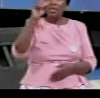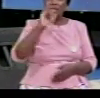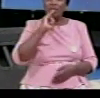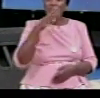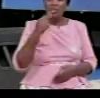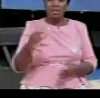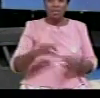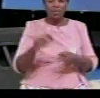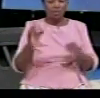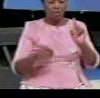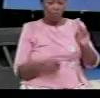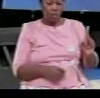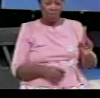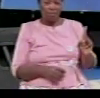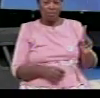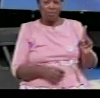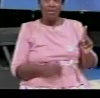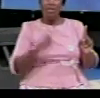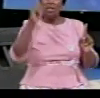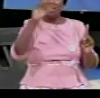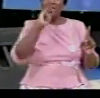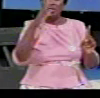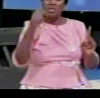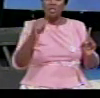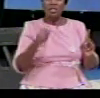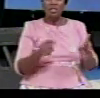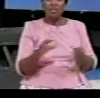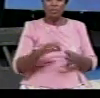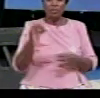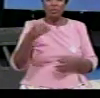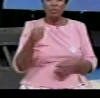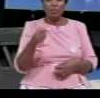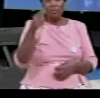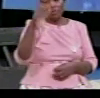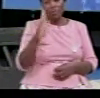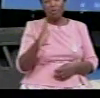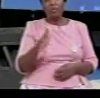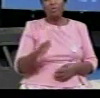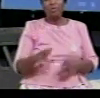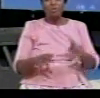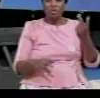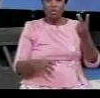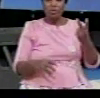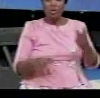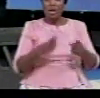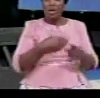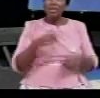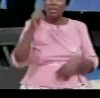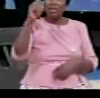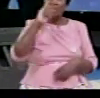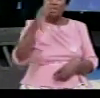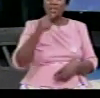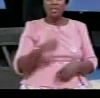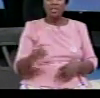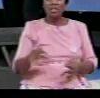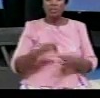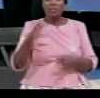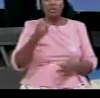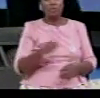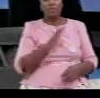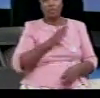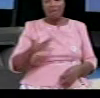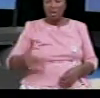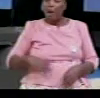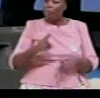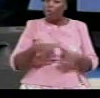1. He is the Spirit of God, 2. And he is the Spirit of Christ. But the